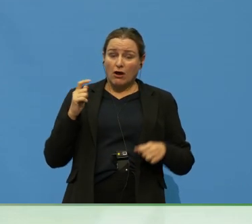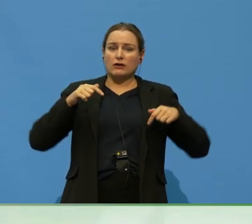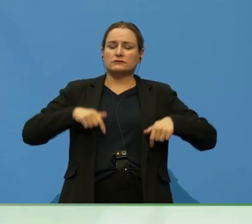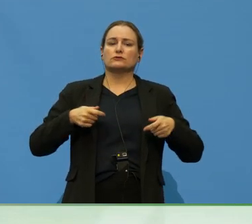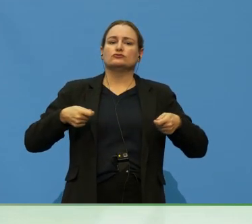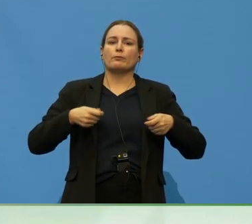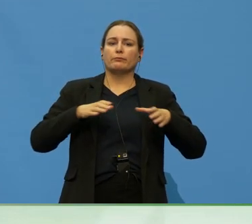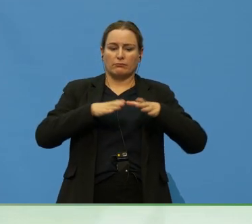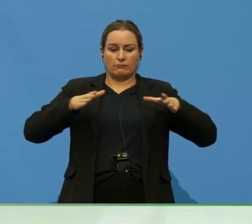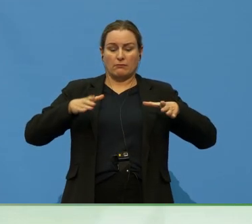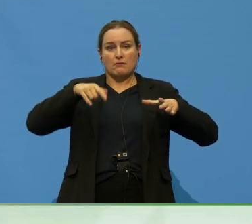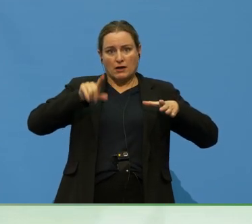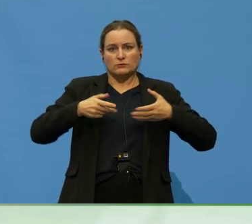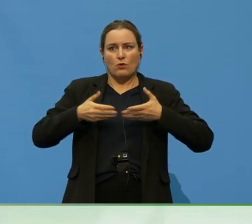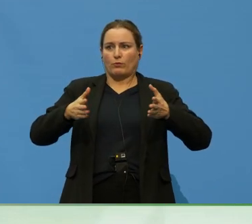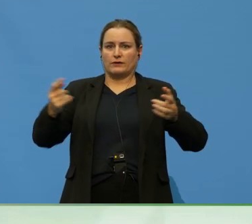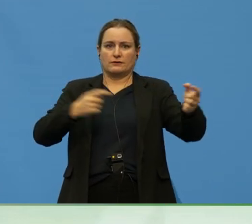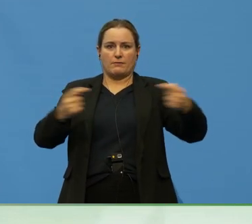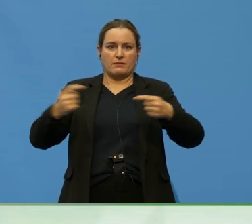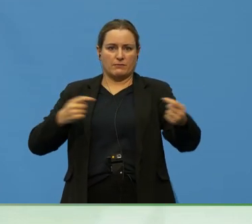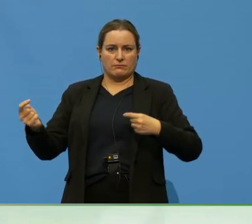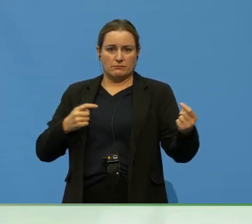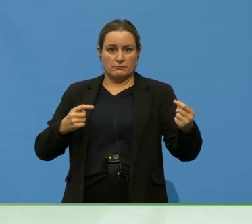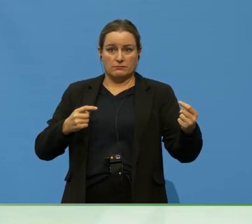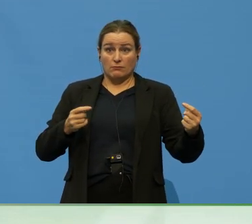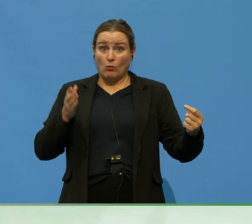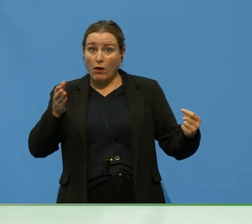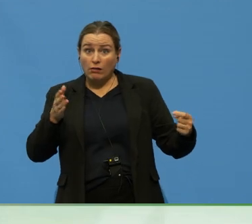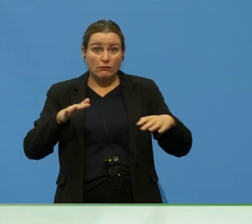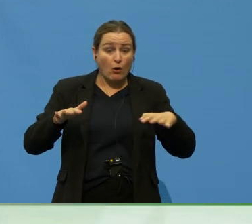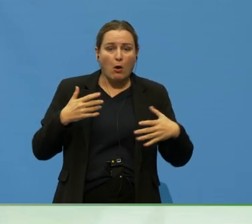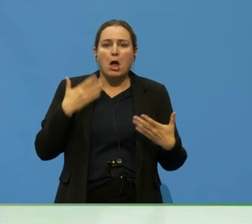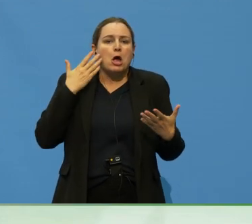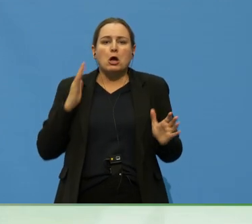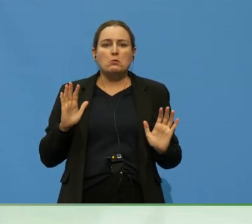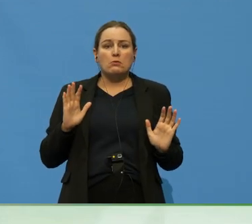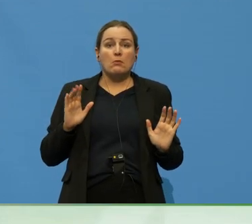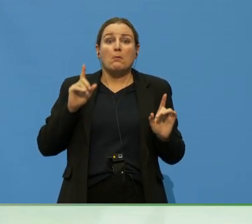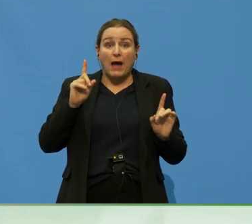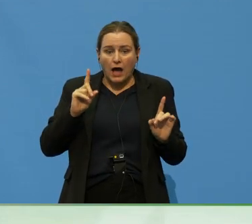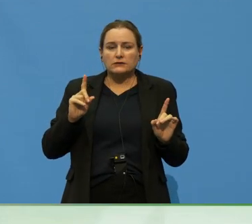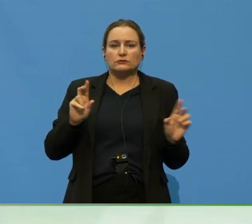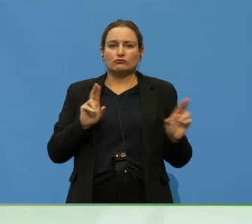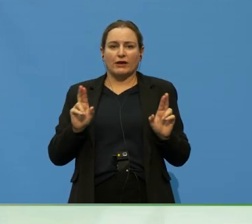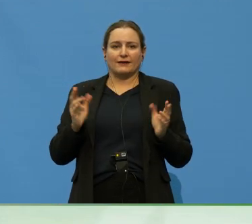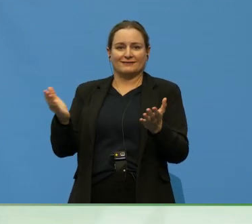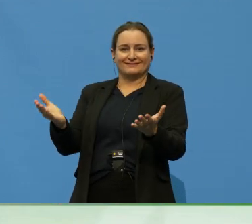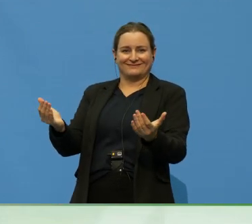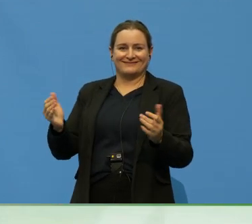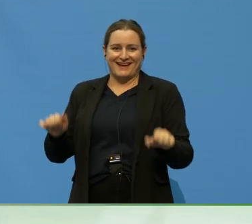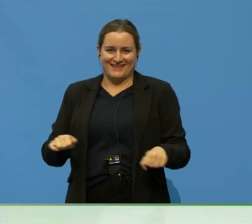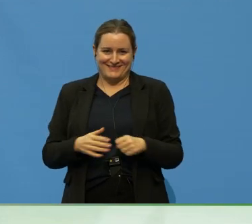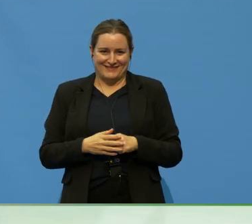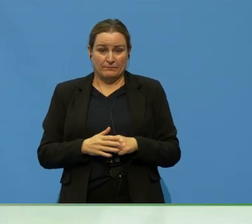legislation is developed. But for me, if there are no teeth in the law, then it doesn't really matter how the law is